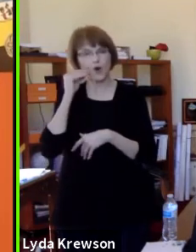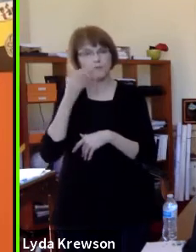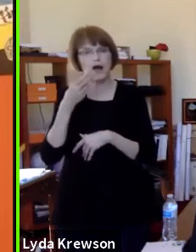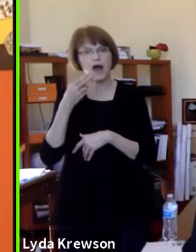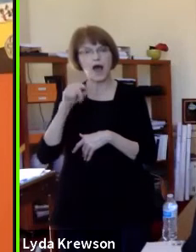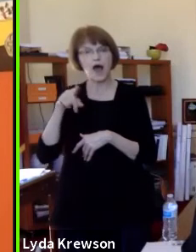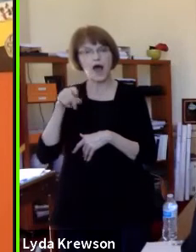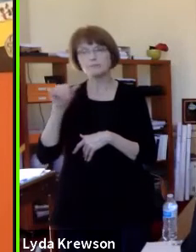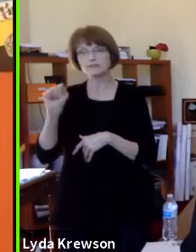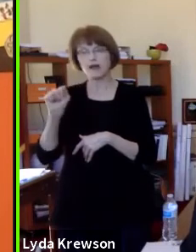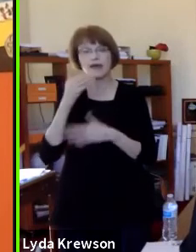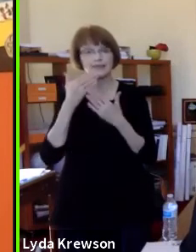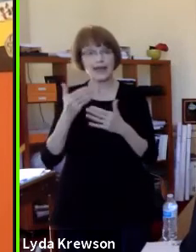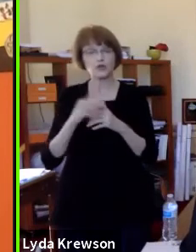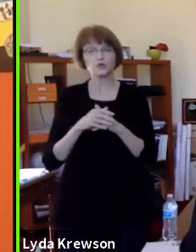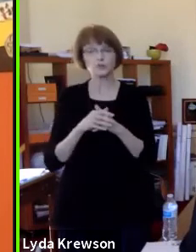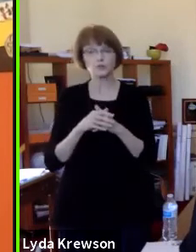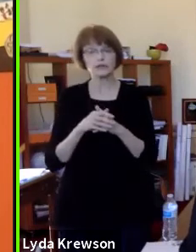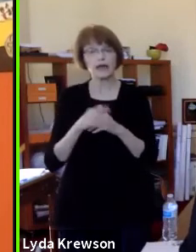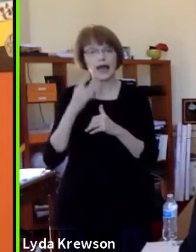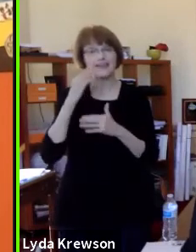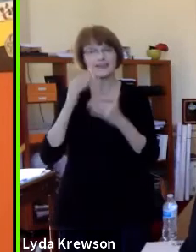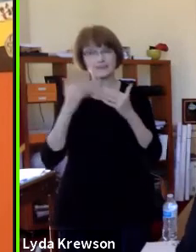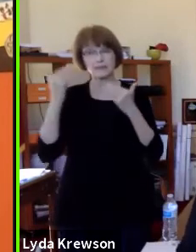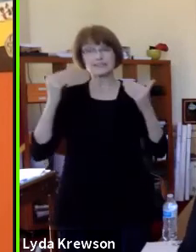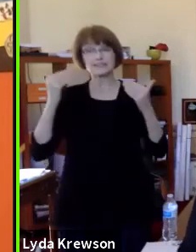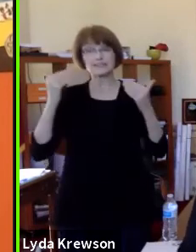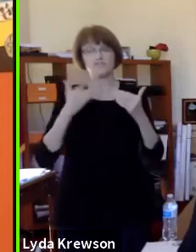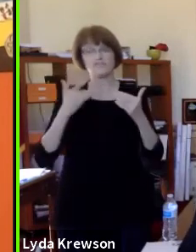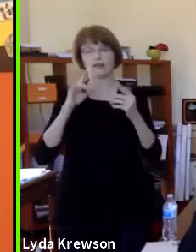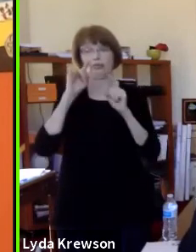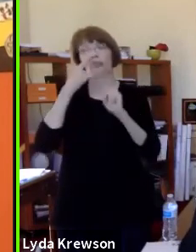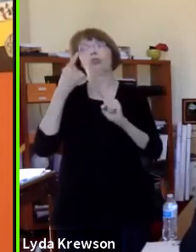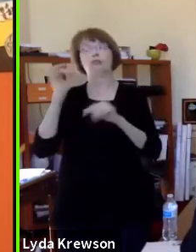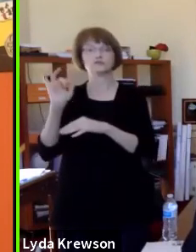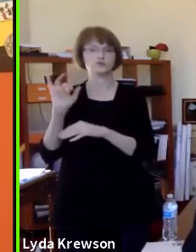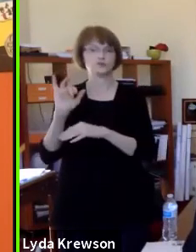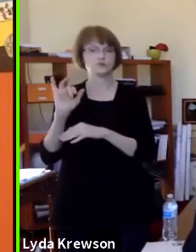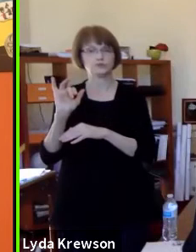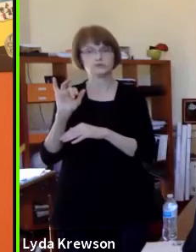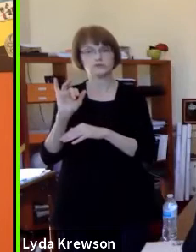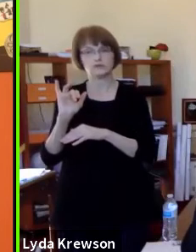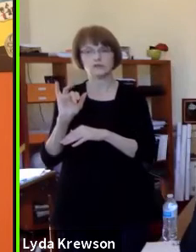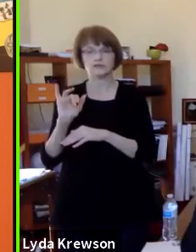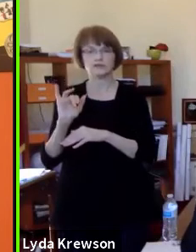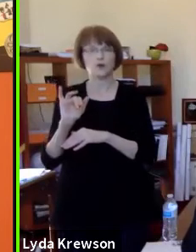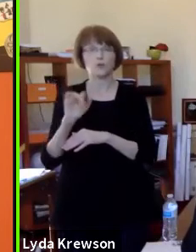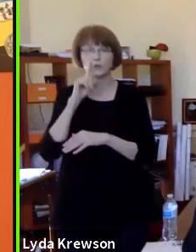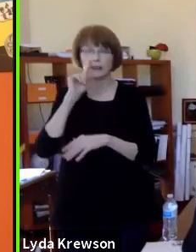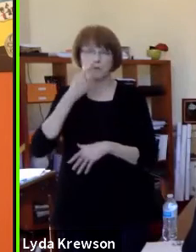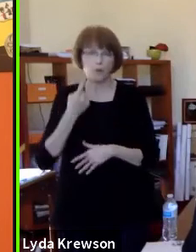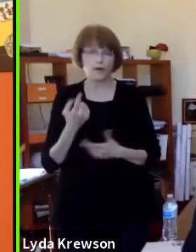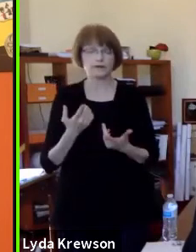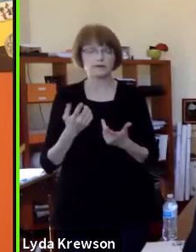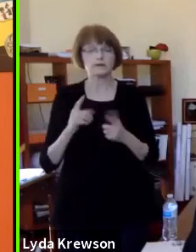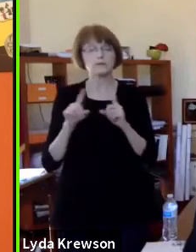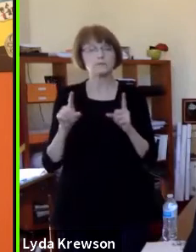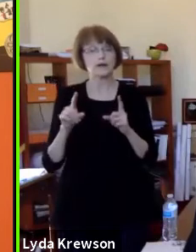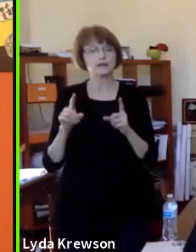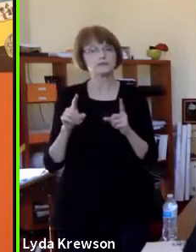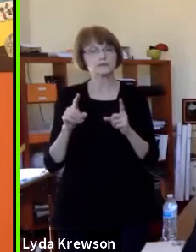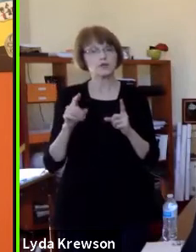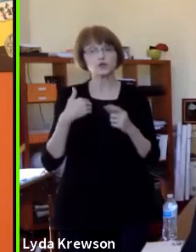you for that question. You know, I think there's some adults that are feeling dull also, or maybe bored. But I bet you've